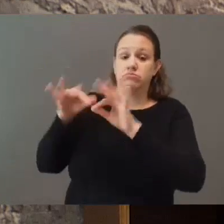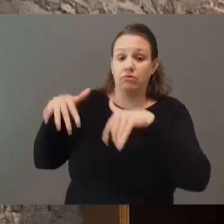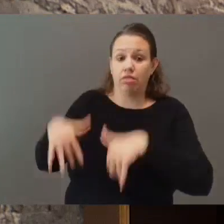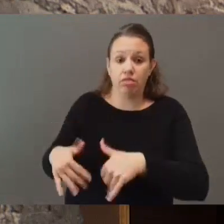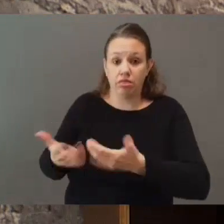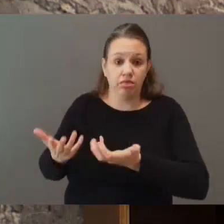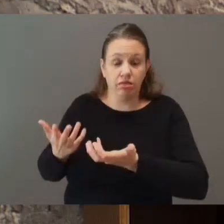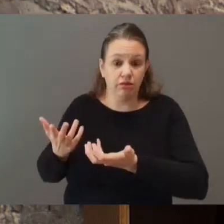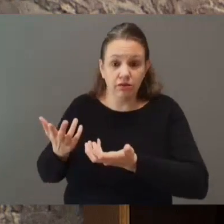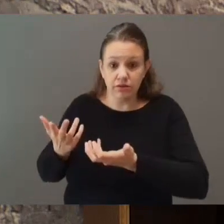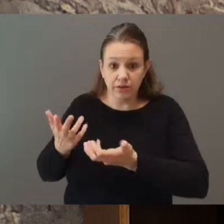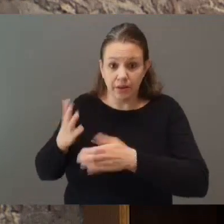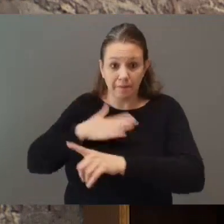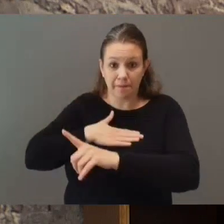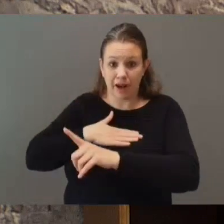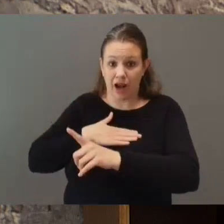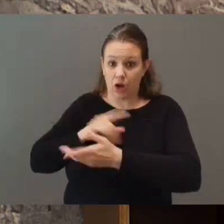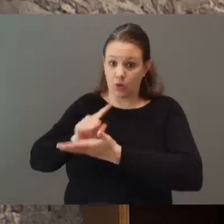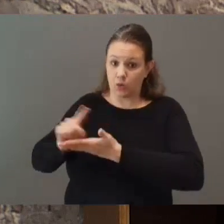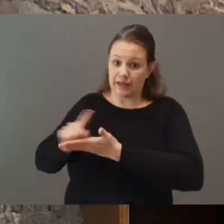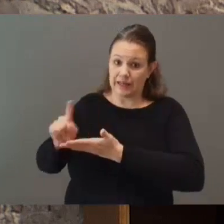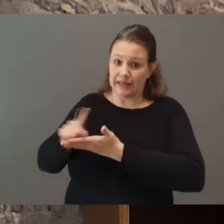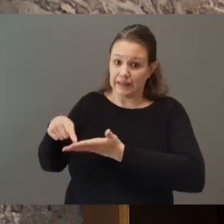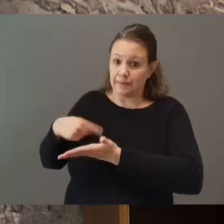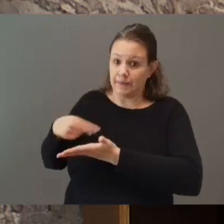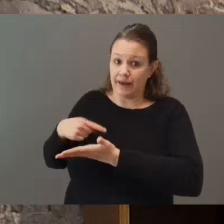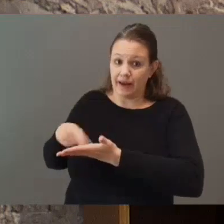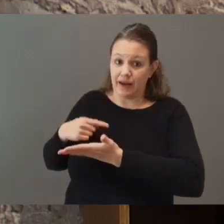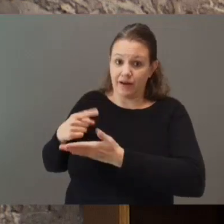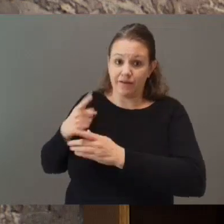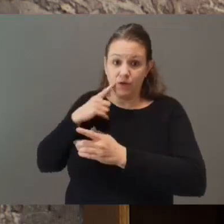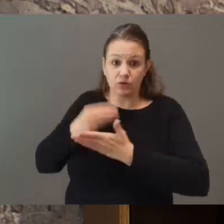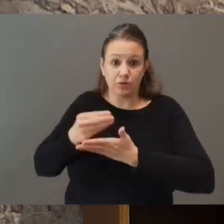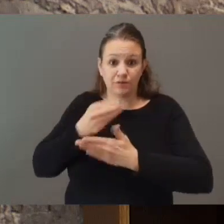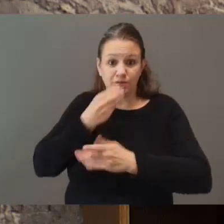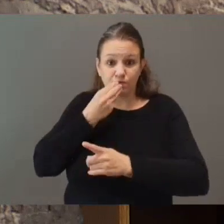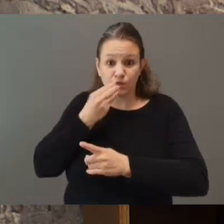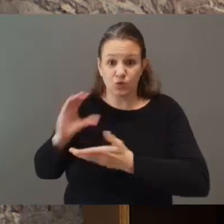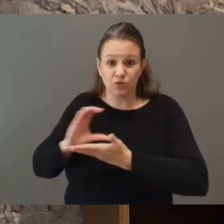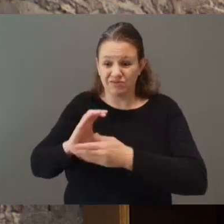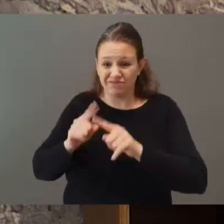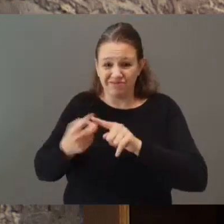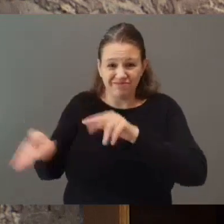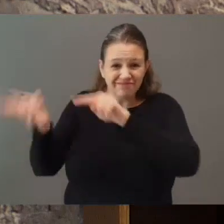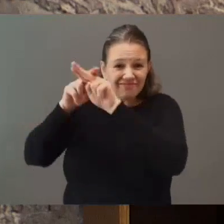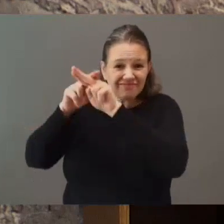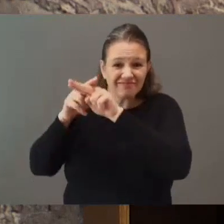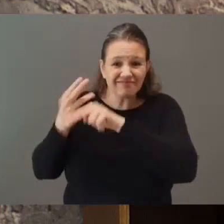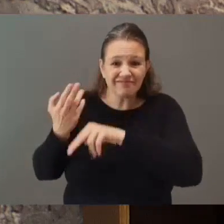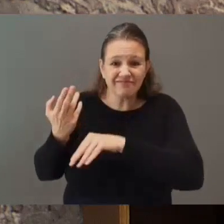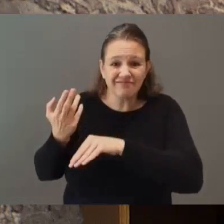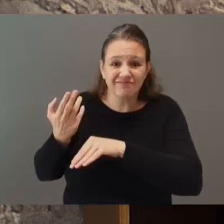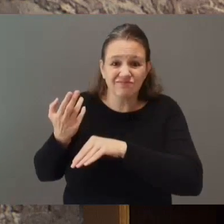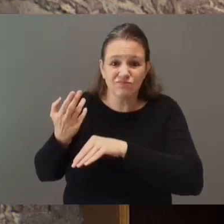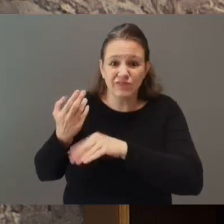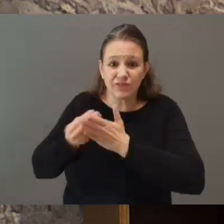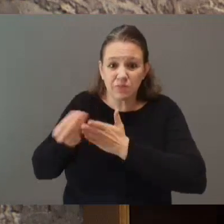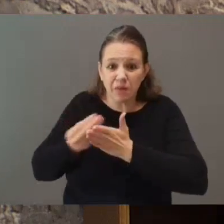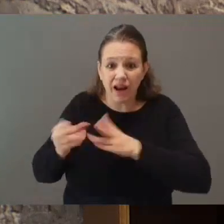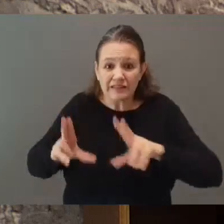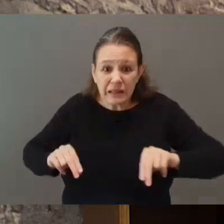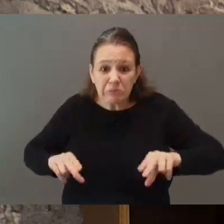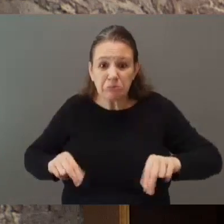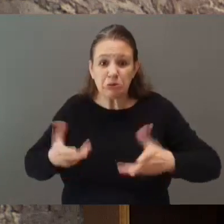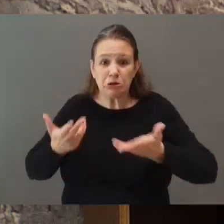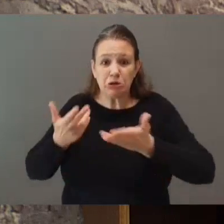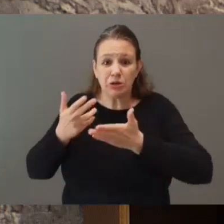it used to be. I come home with a box of diapers and wipes and food for my toddler while I eat frozen dinners. It's absolutely ridiculous,"